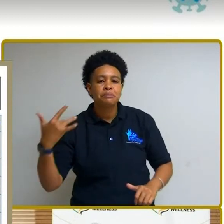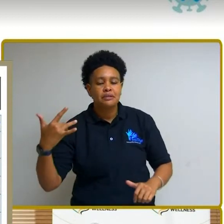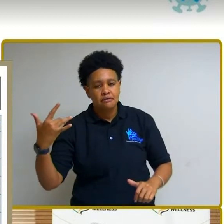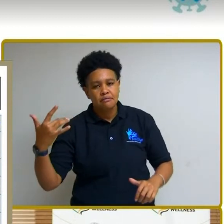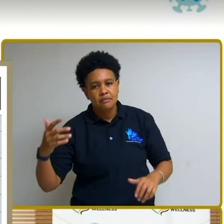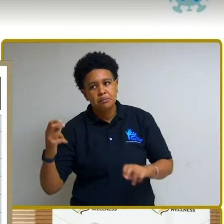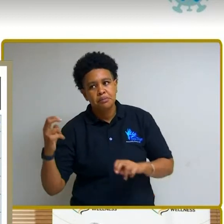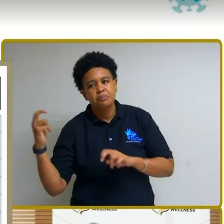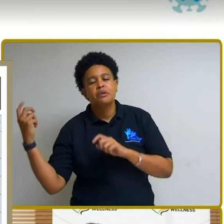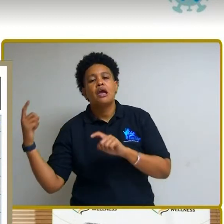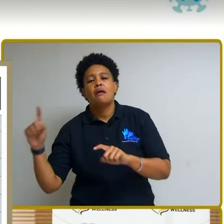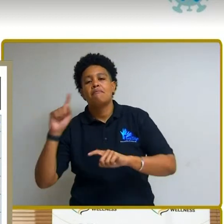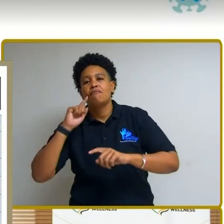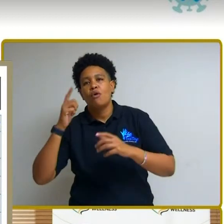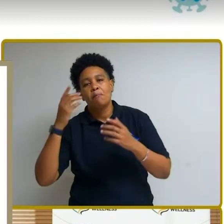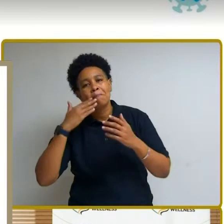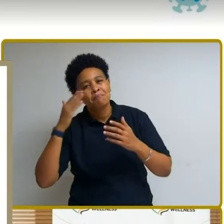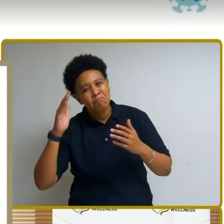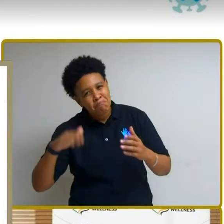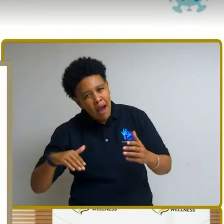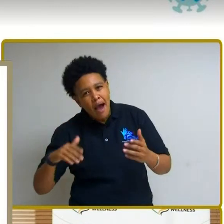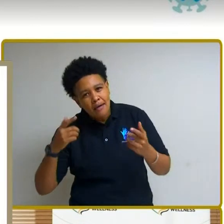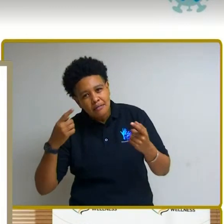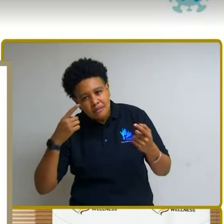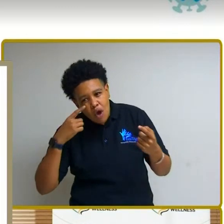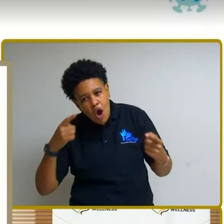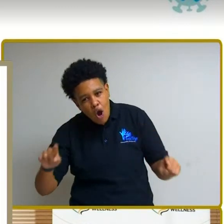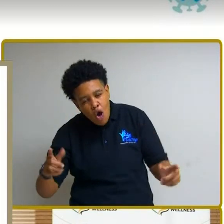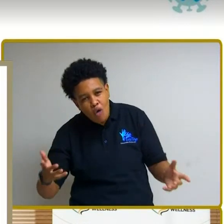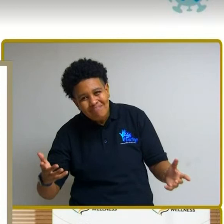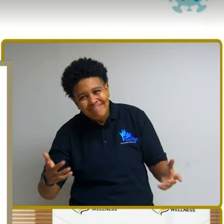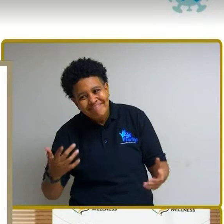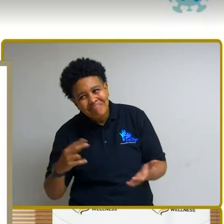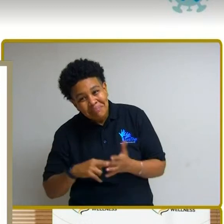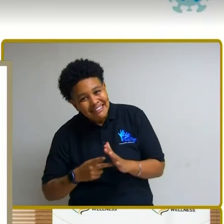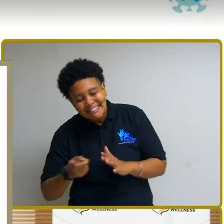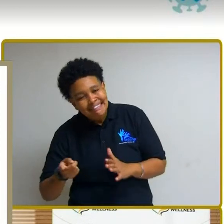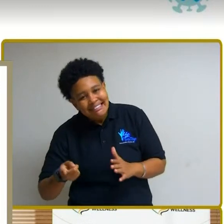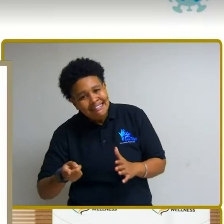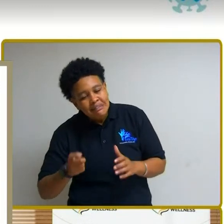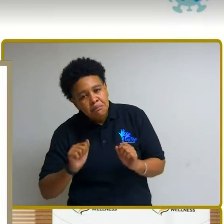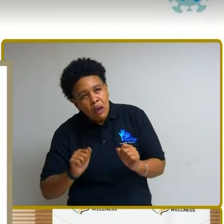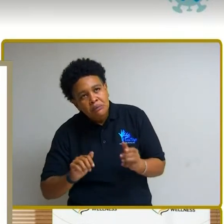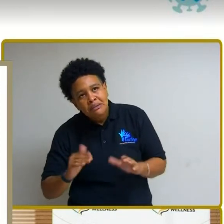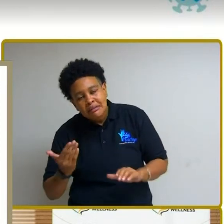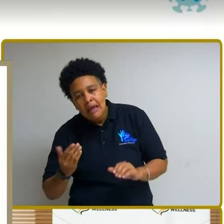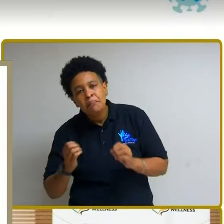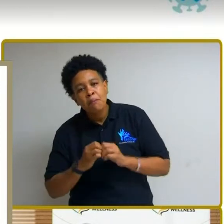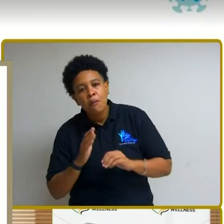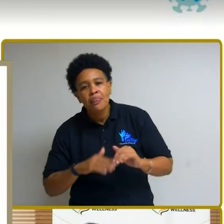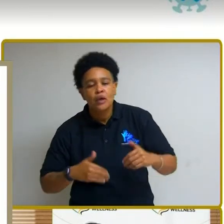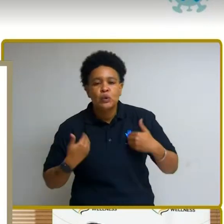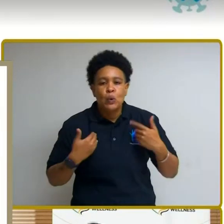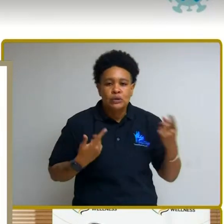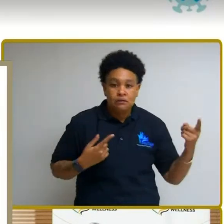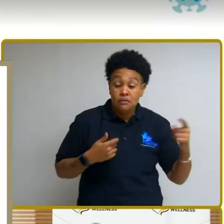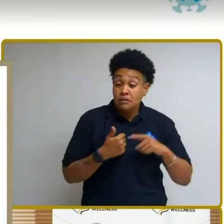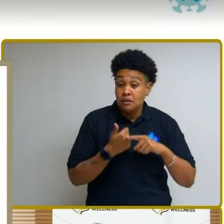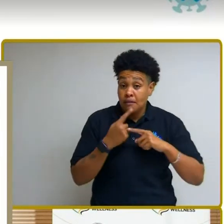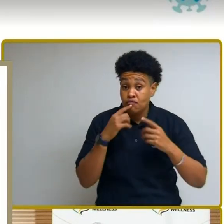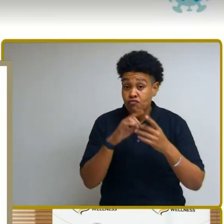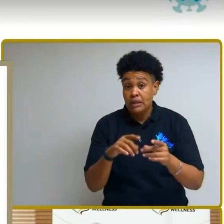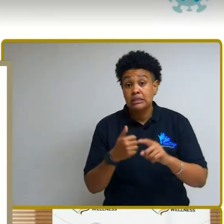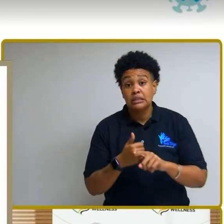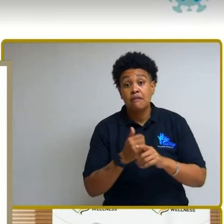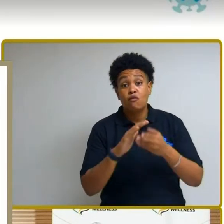that we have for poor outcomes. Next slide. This just gives us an idea where we are now in terms of the communities